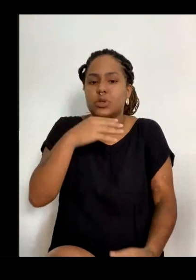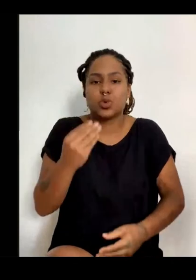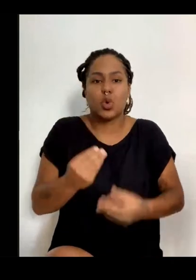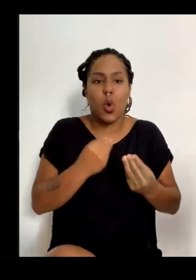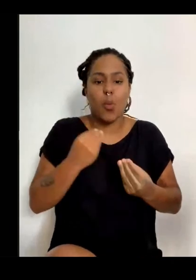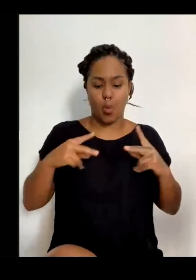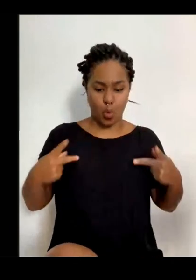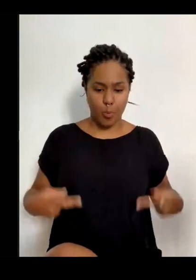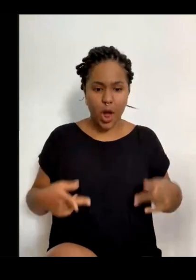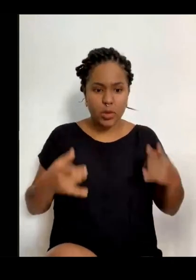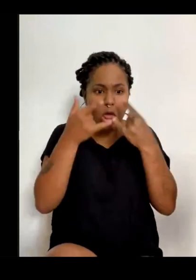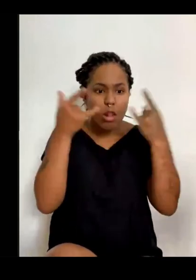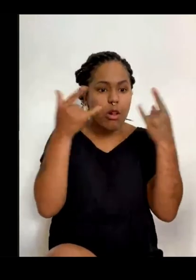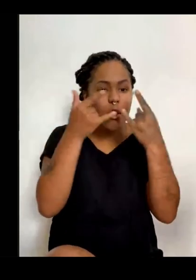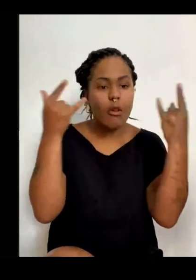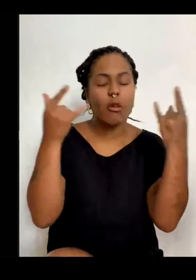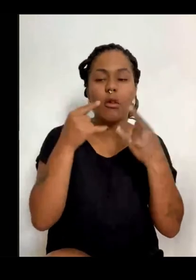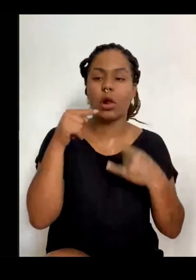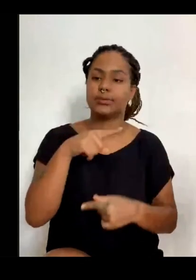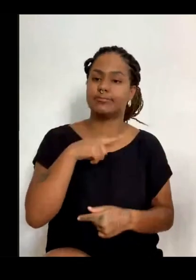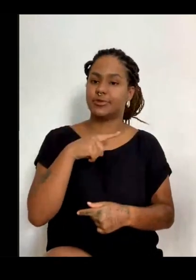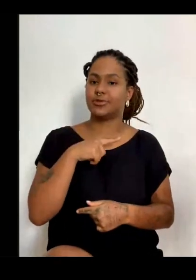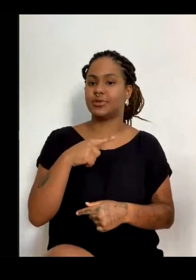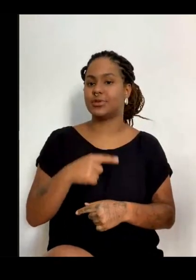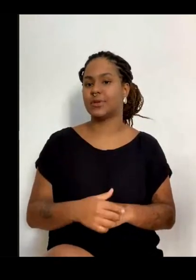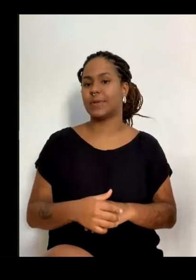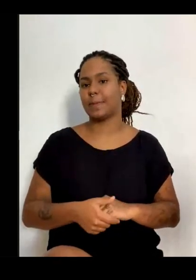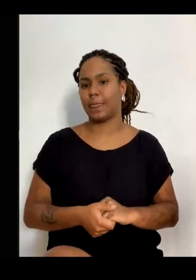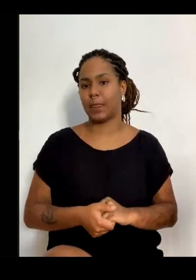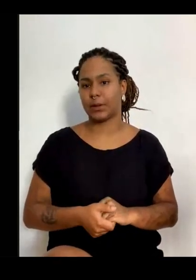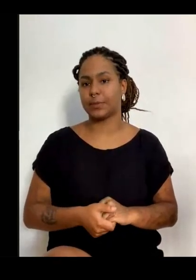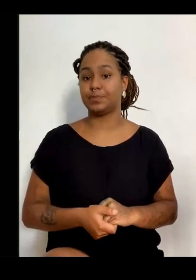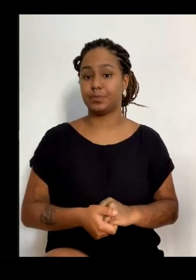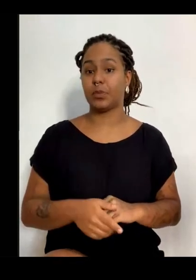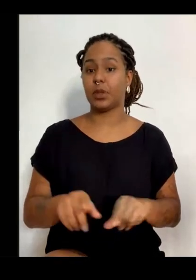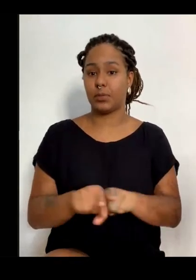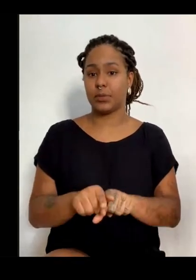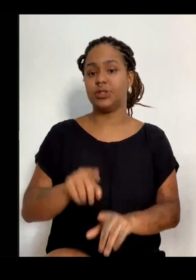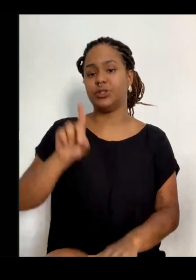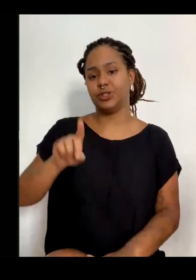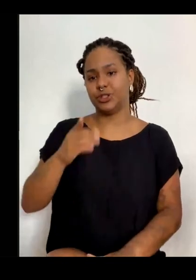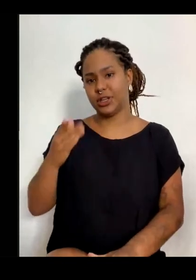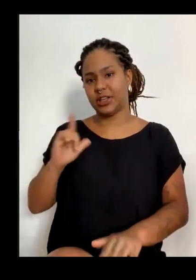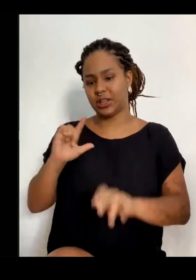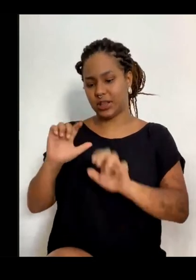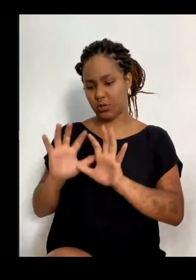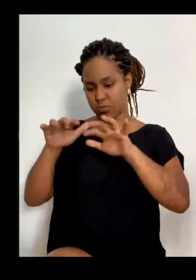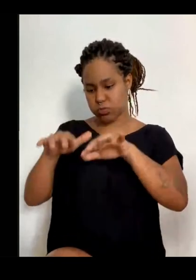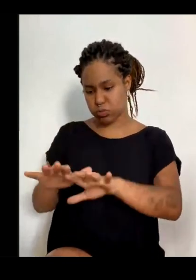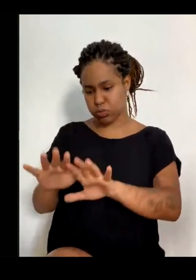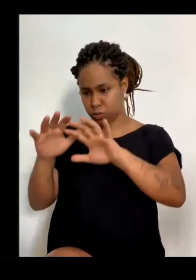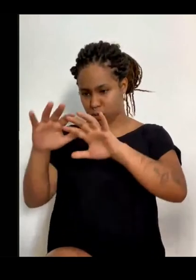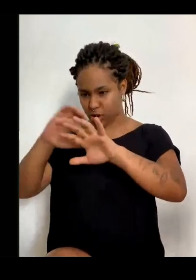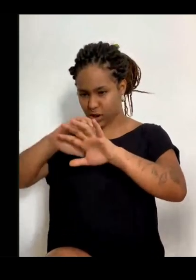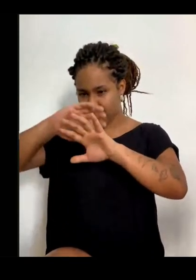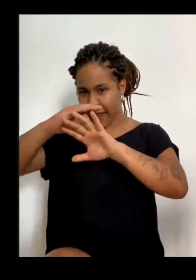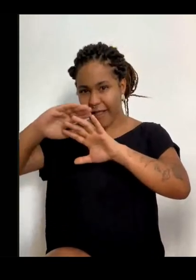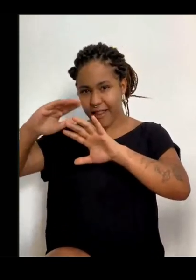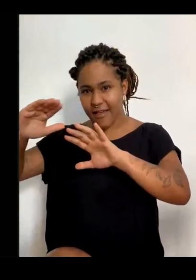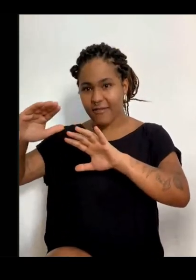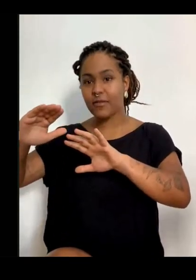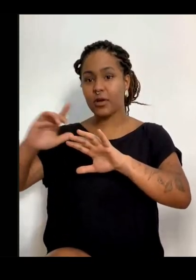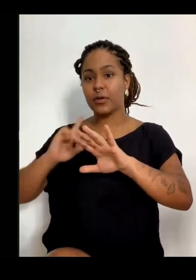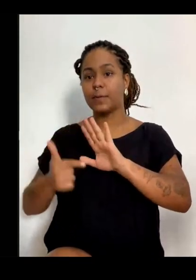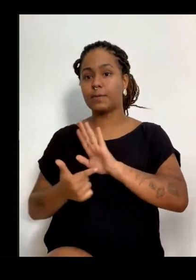you can see it but it is about creatures who are either extinct or threatened